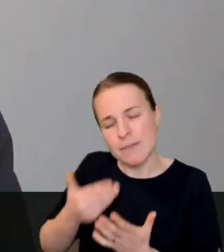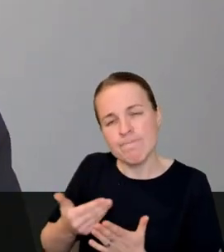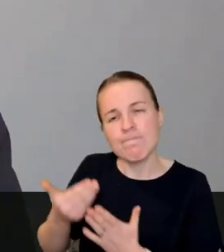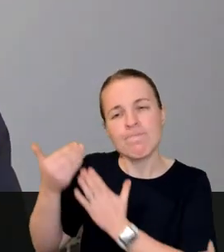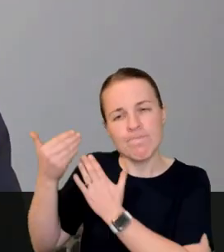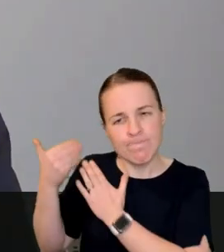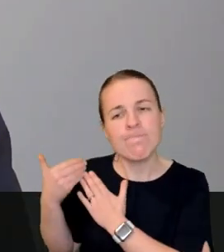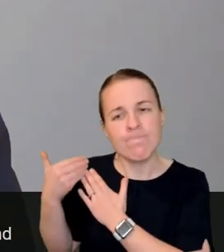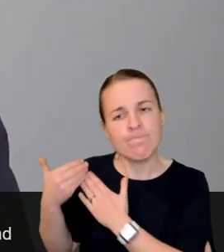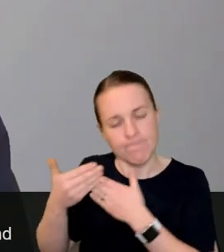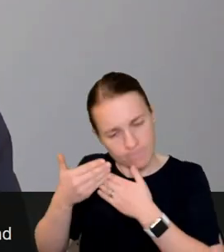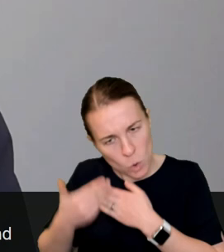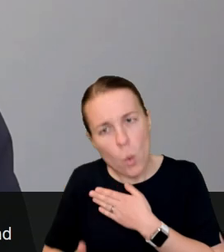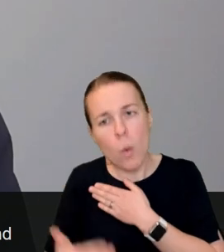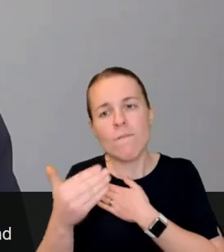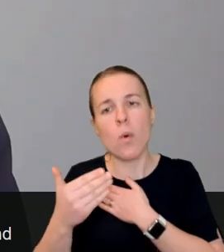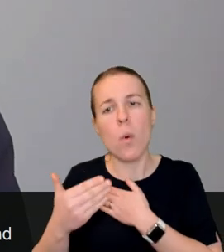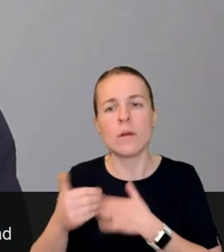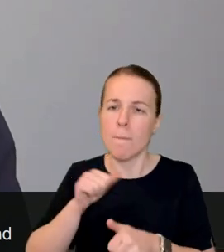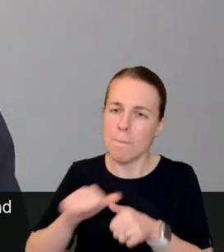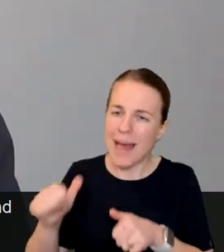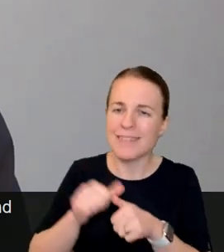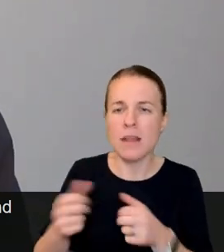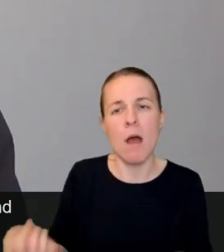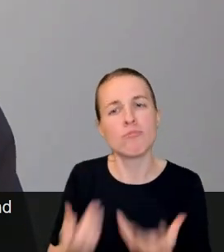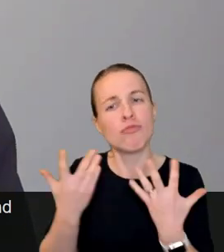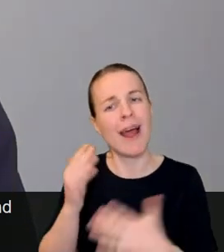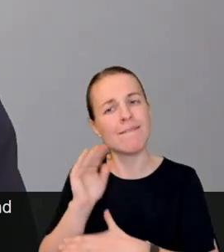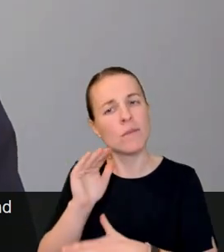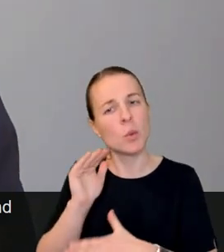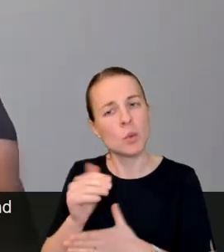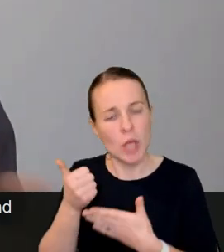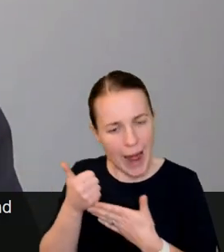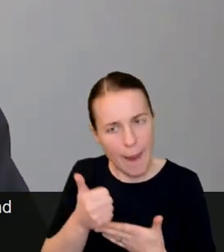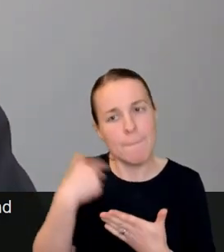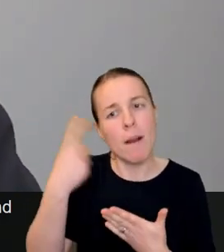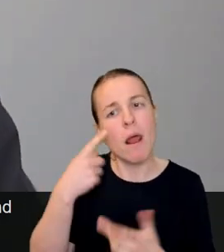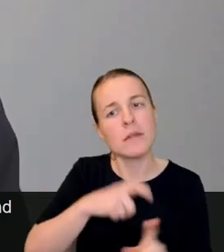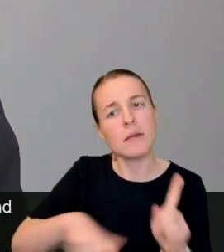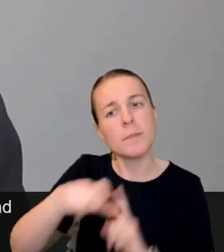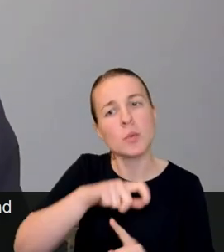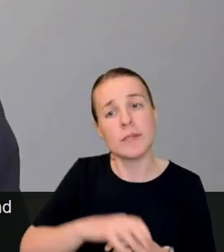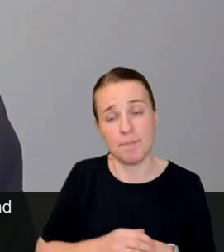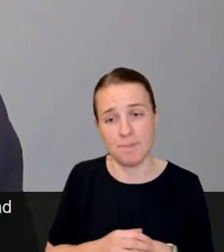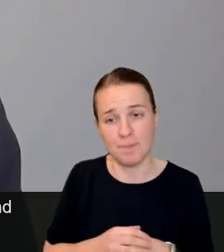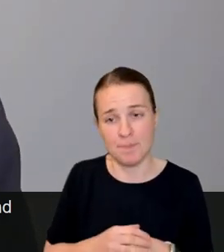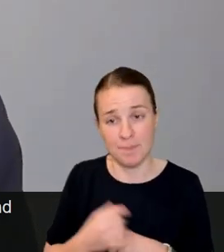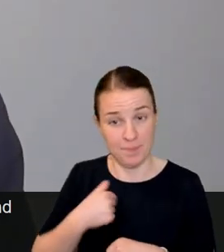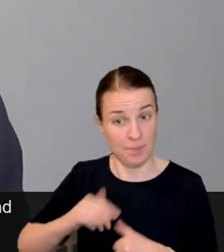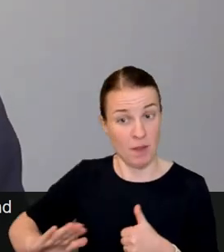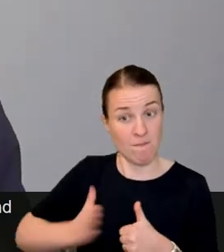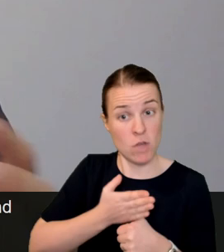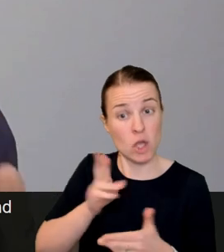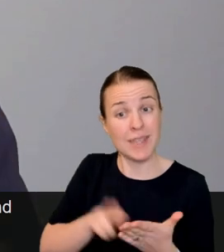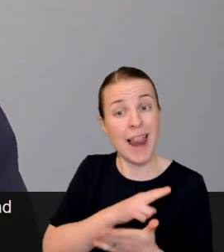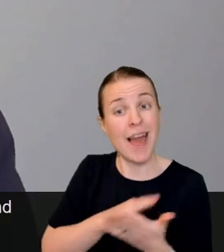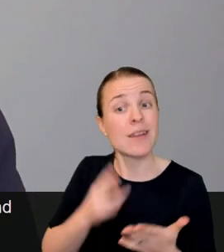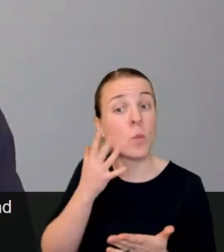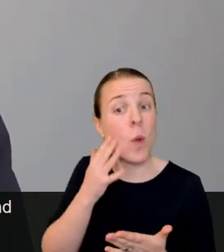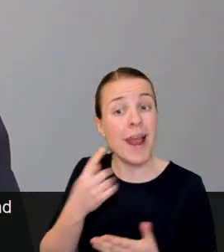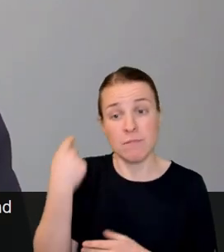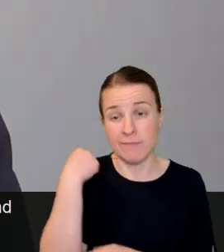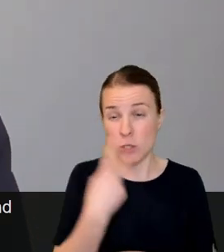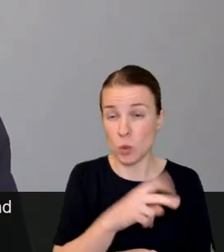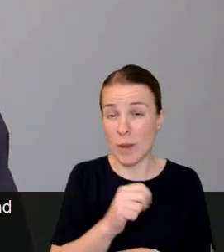future for London's communities. Since I was first elected in 2016, City Hall